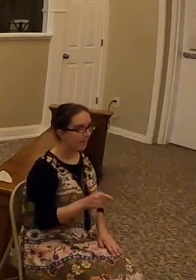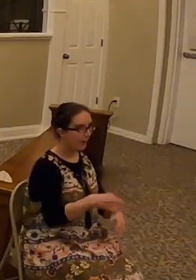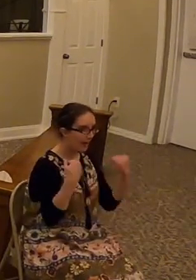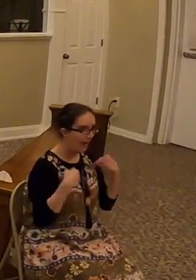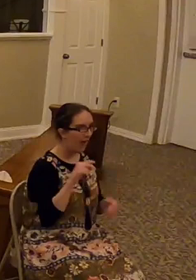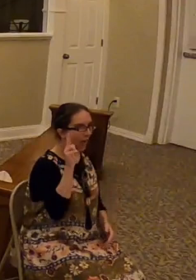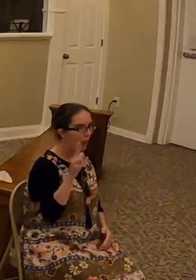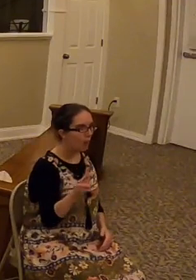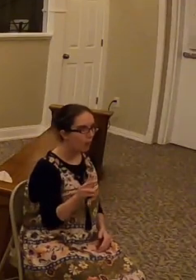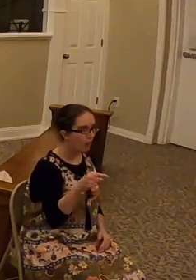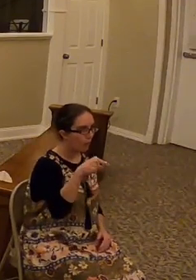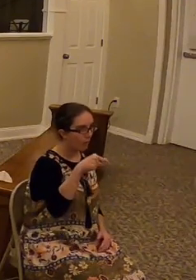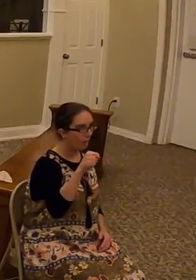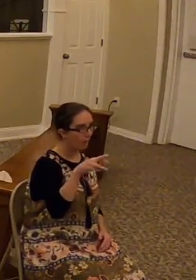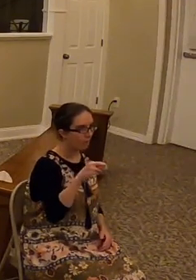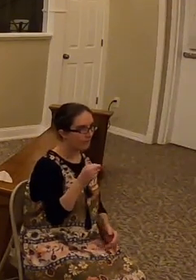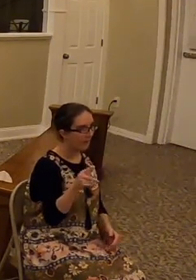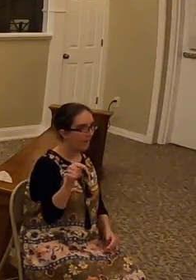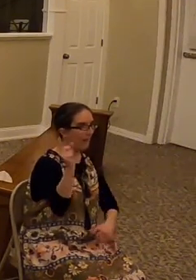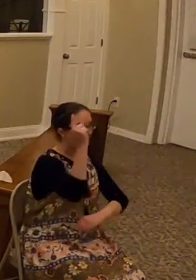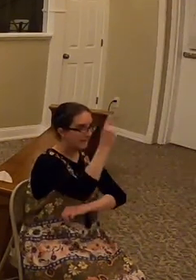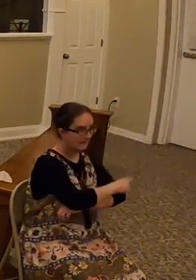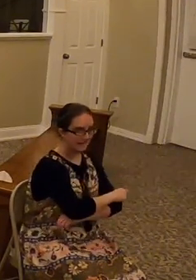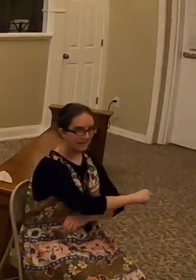Y'all had 3/4 of the day,